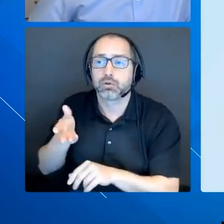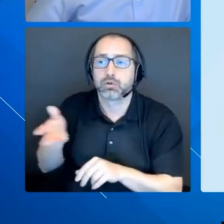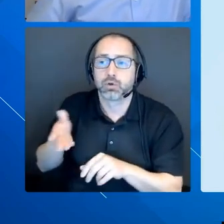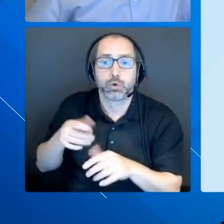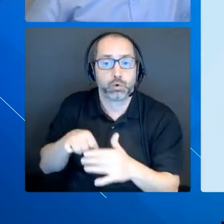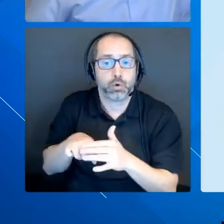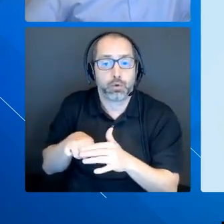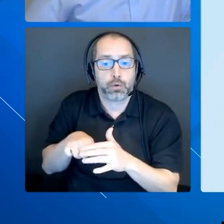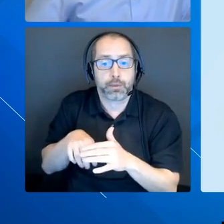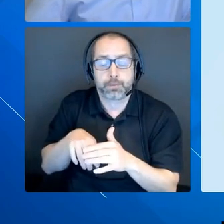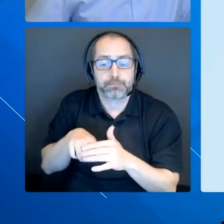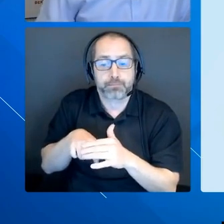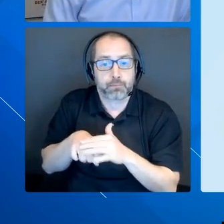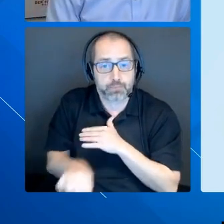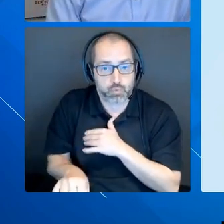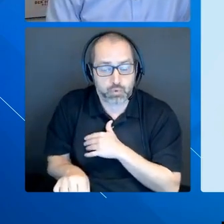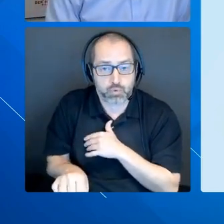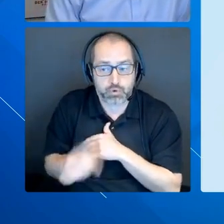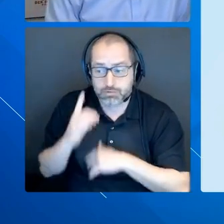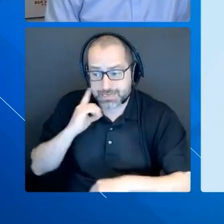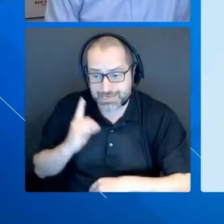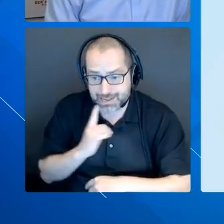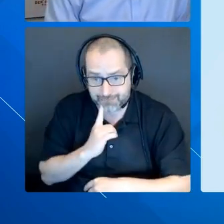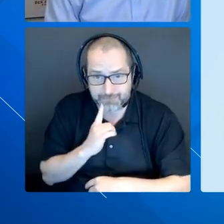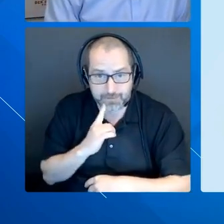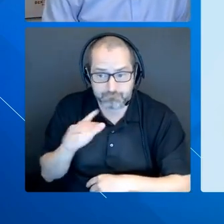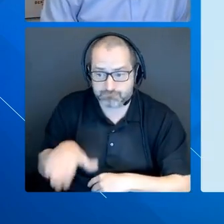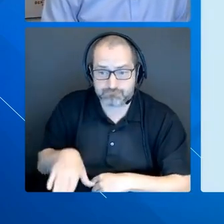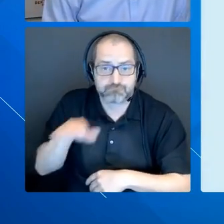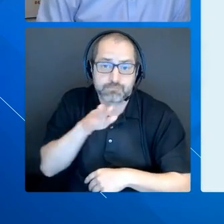born blind from, I'm sorry, deaf from birth.